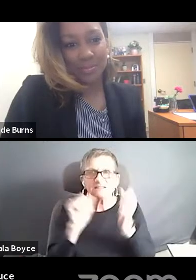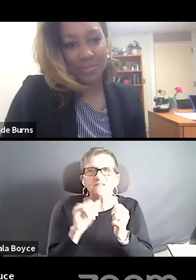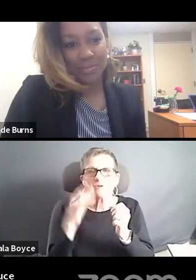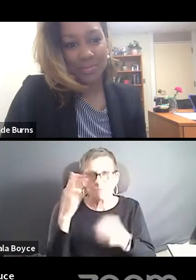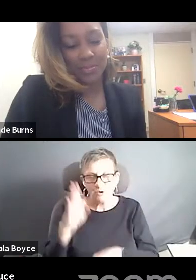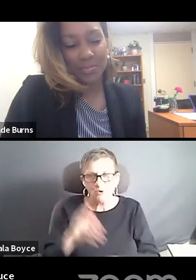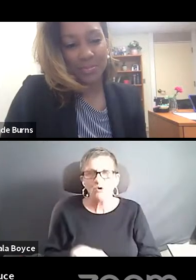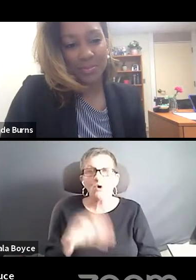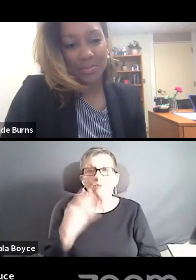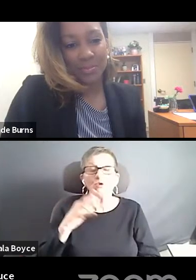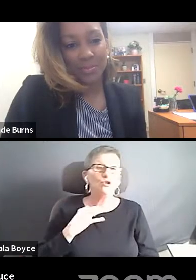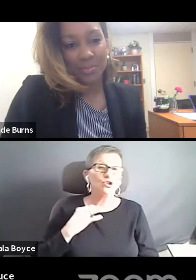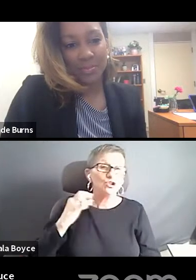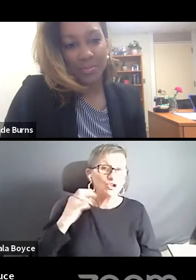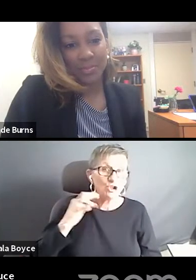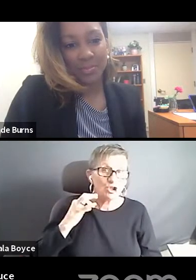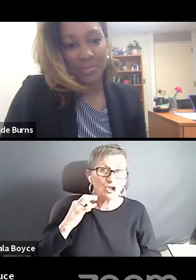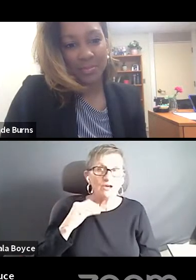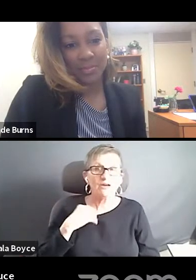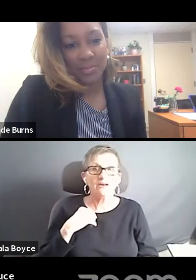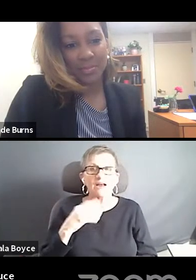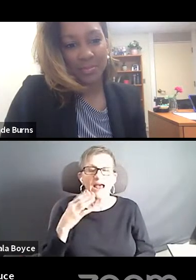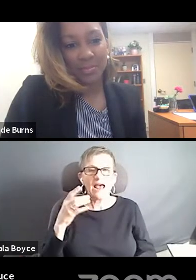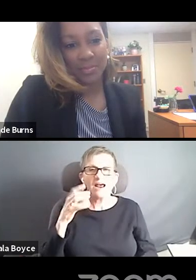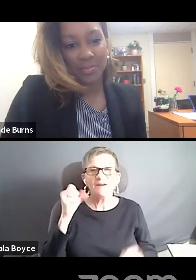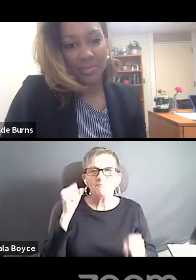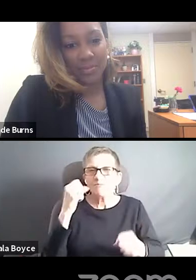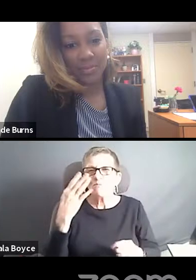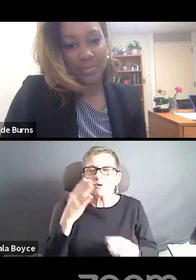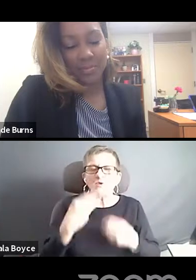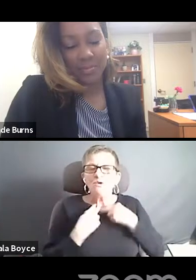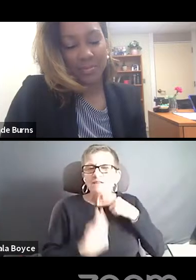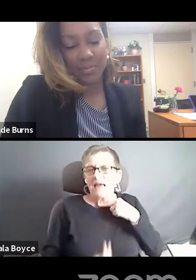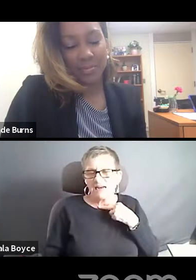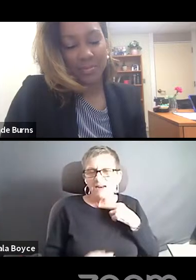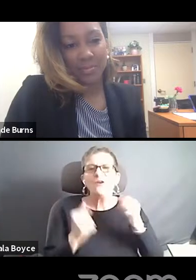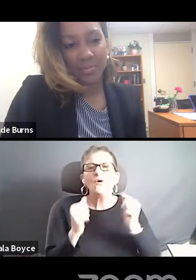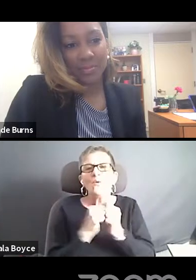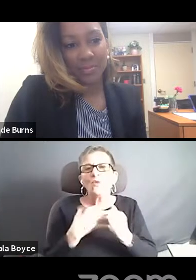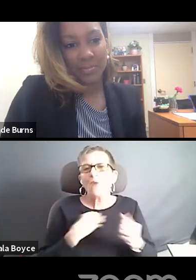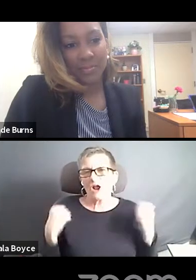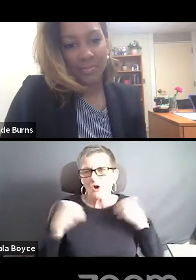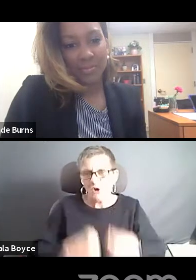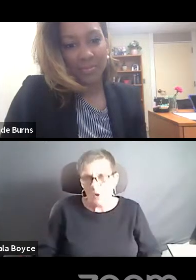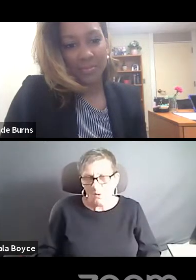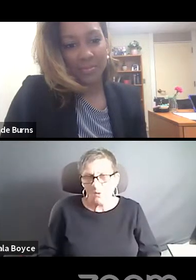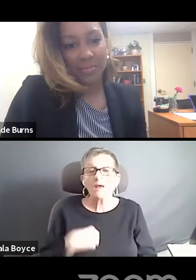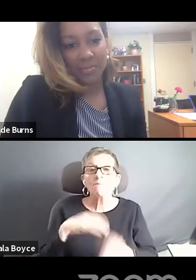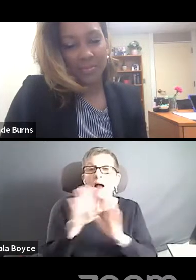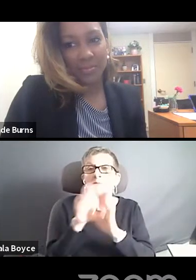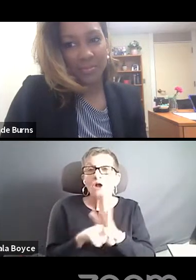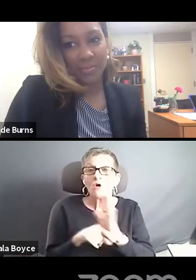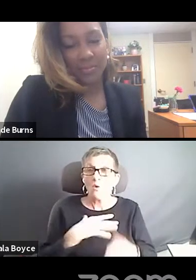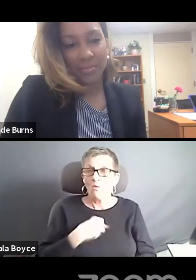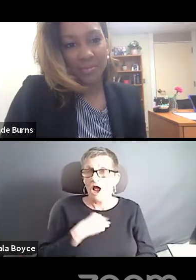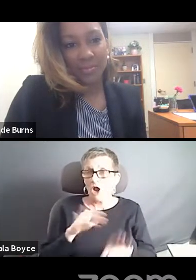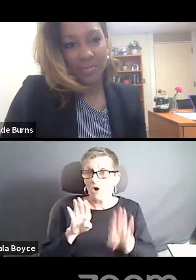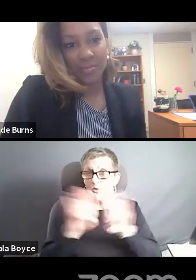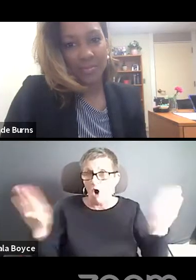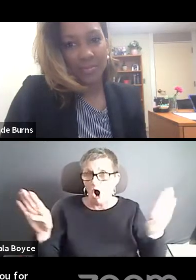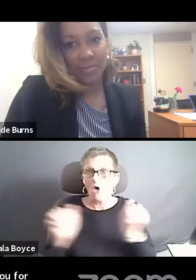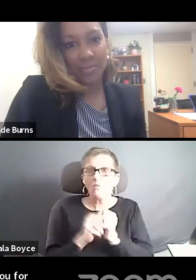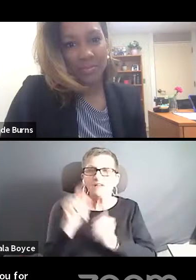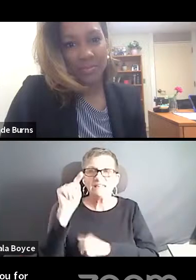I'm wearing a blue shirt and amazing blue paisley tie, along with a white coat. My background is a white wall with a TV,